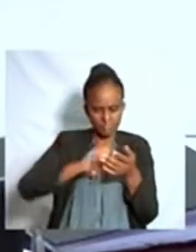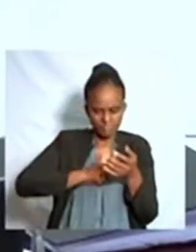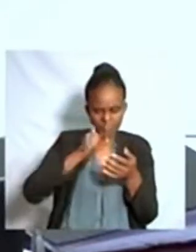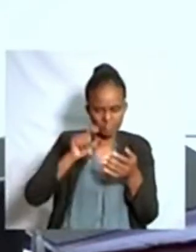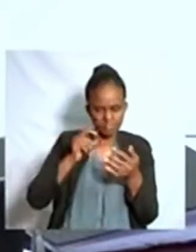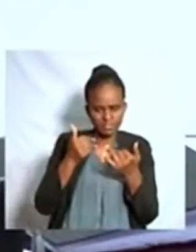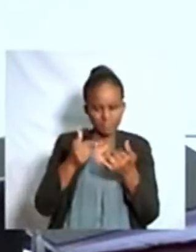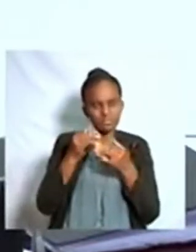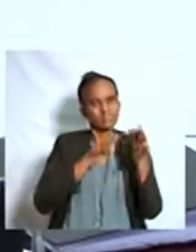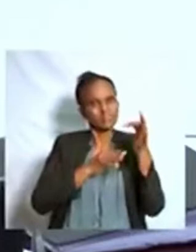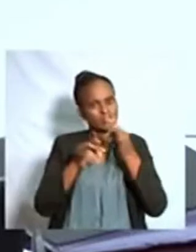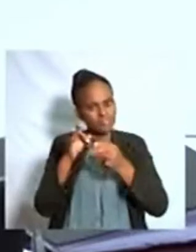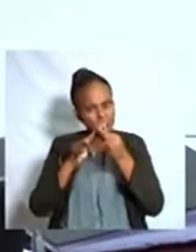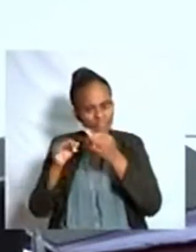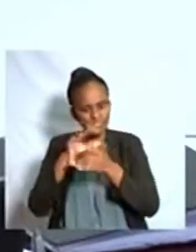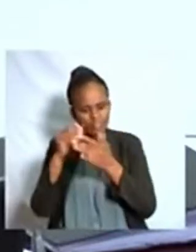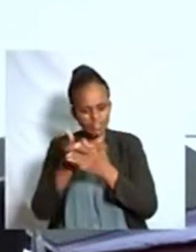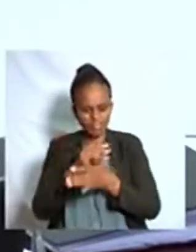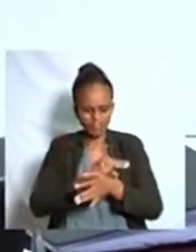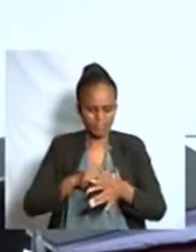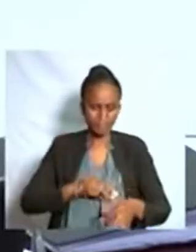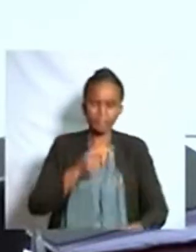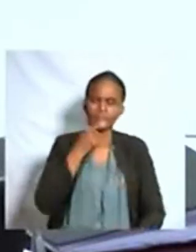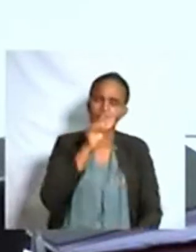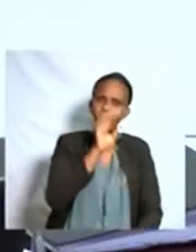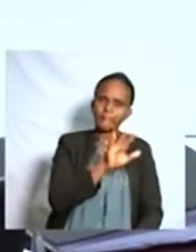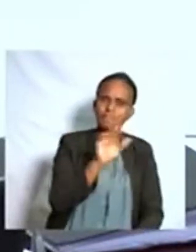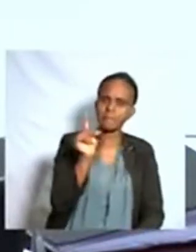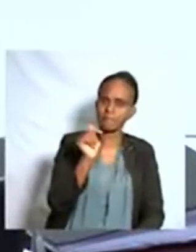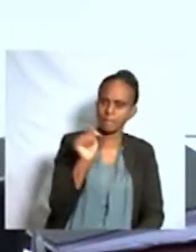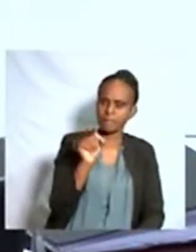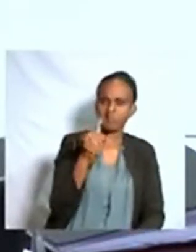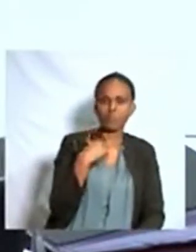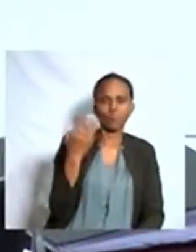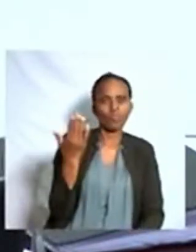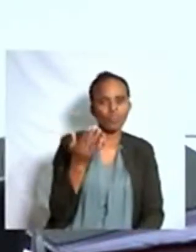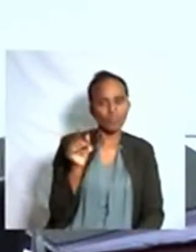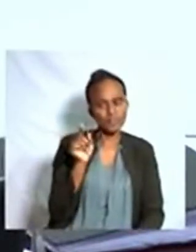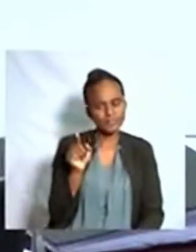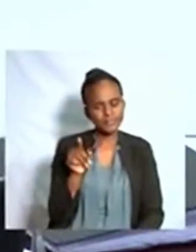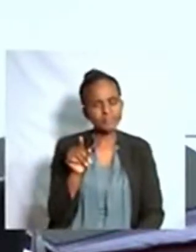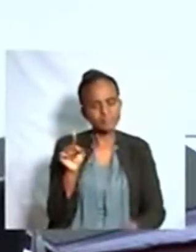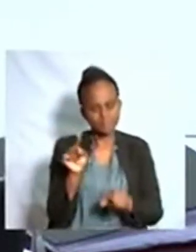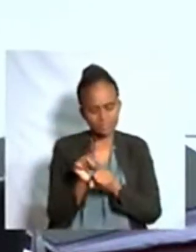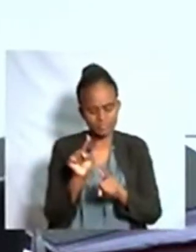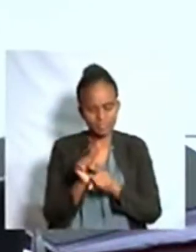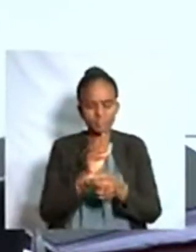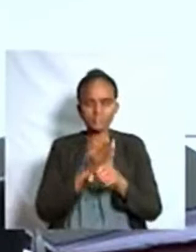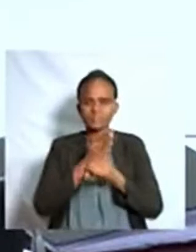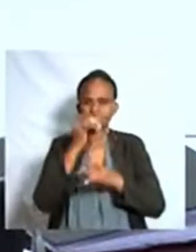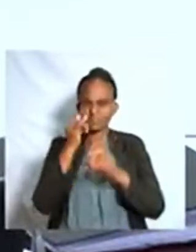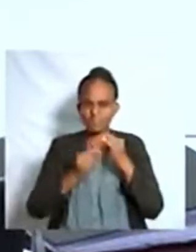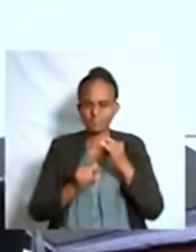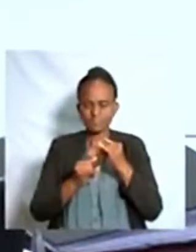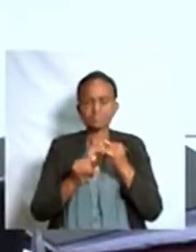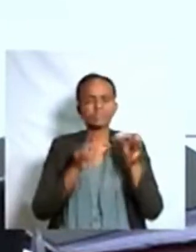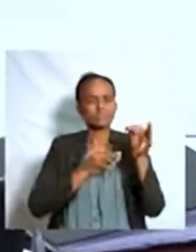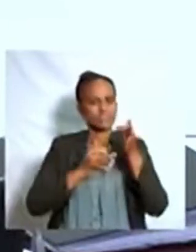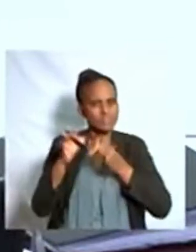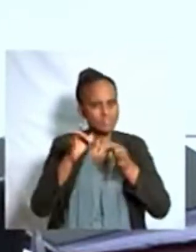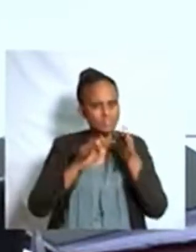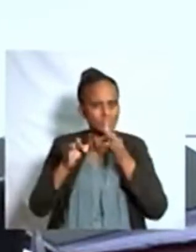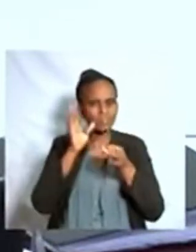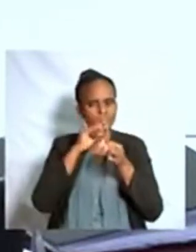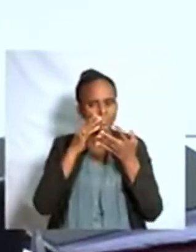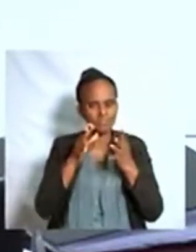the explanations, like all members are saying there's no toilet and this. And then at the end of the day, like you have explained, that